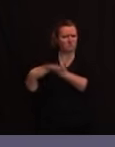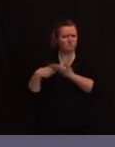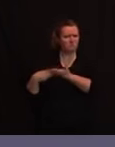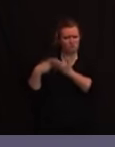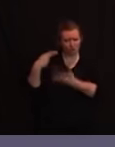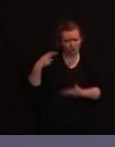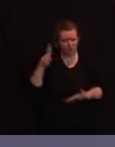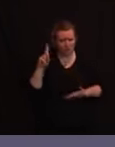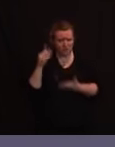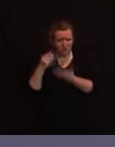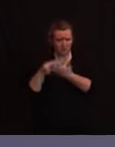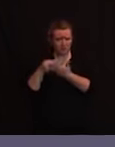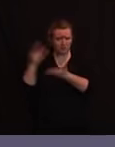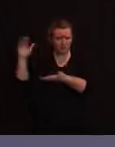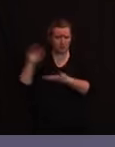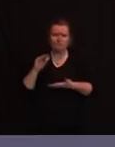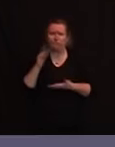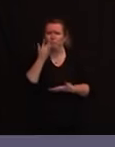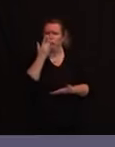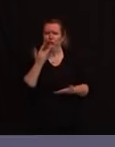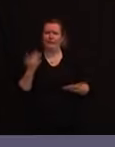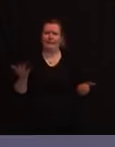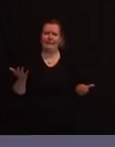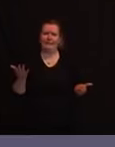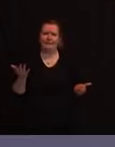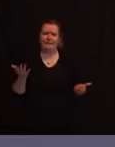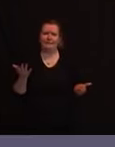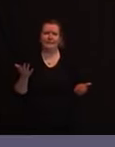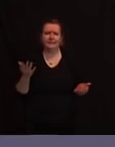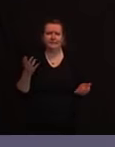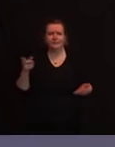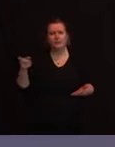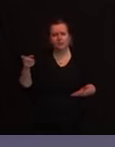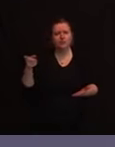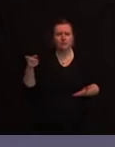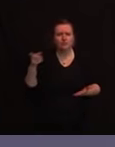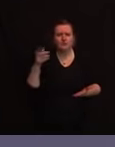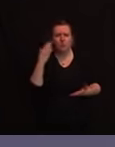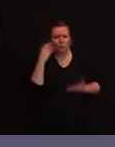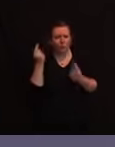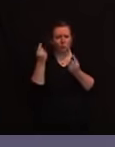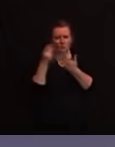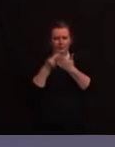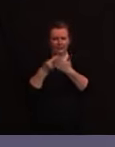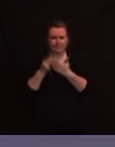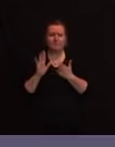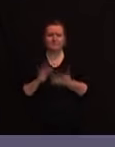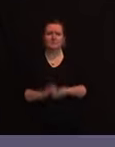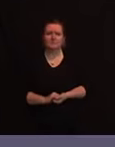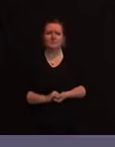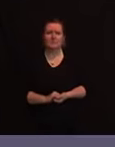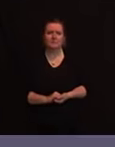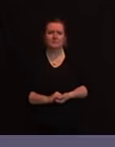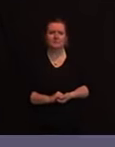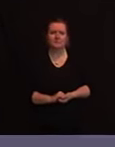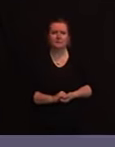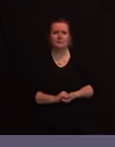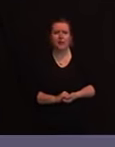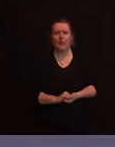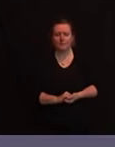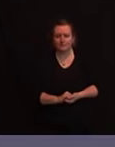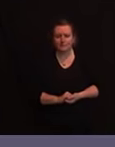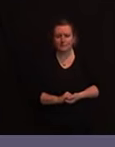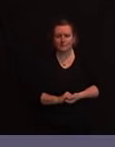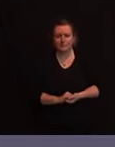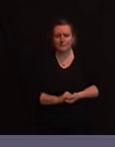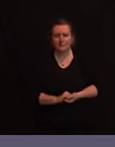But she and her team are on it, so when we have news on that front, Mahan, could you remind me and keep me an honest man on that front? And we'll give you a